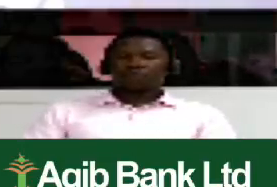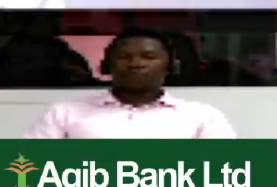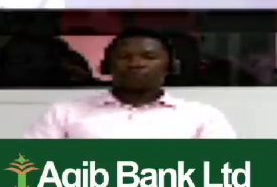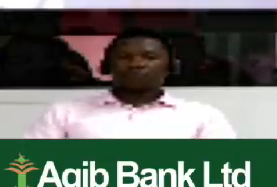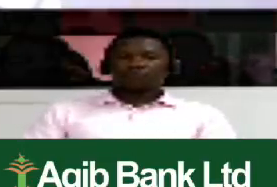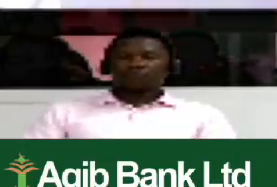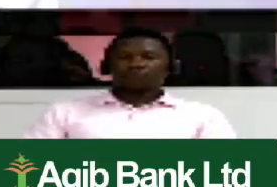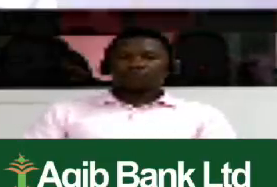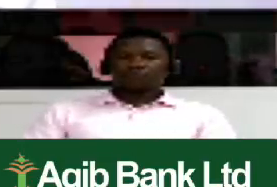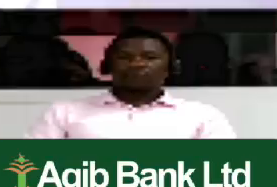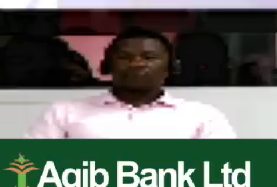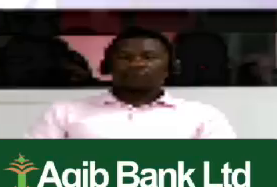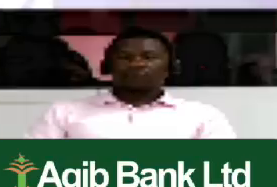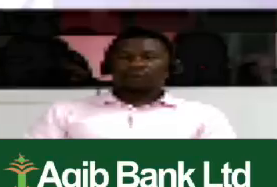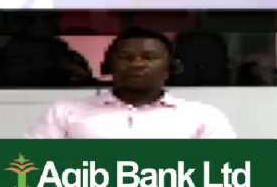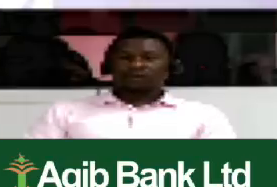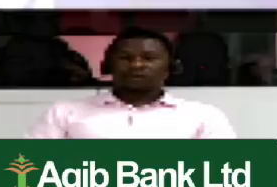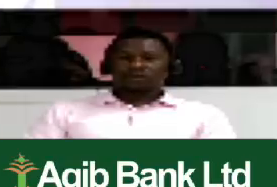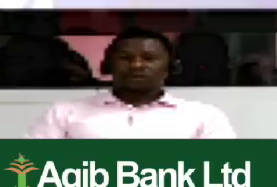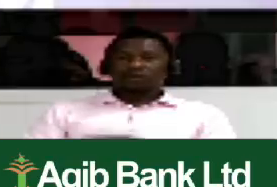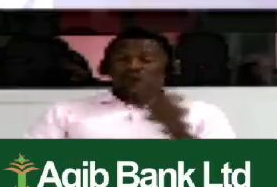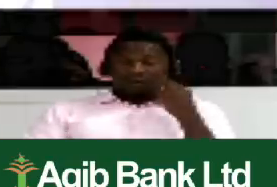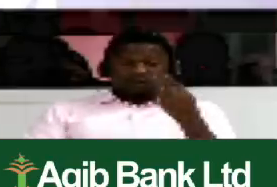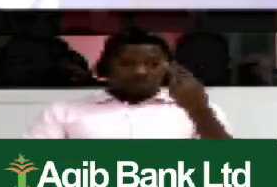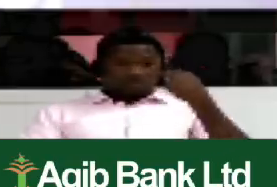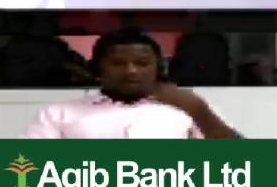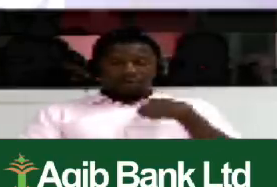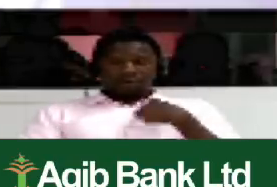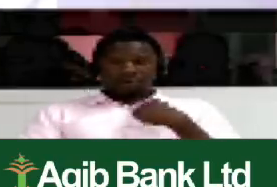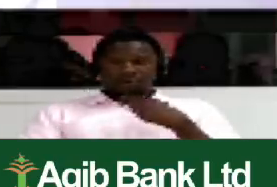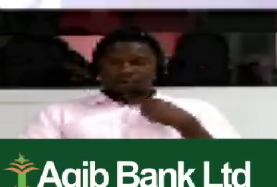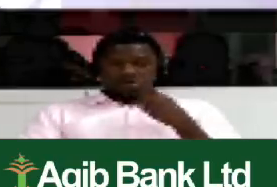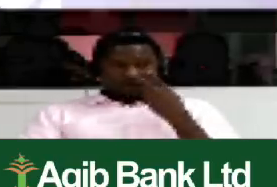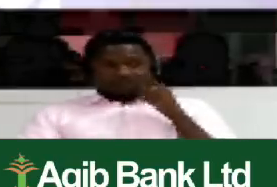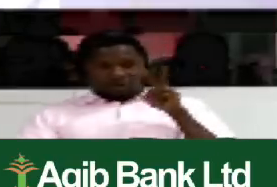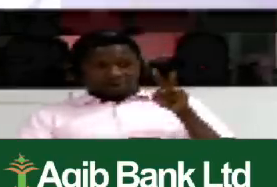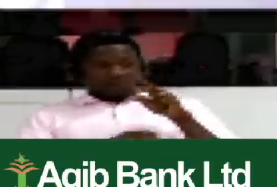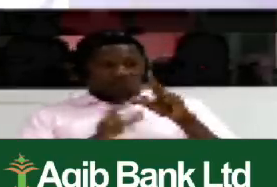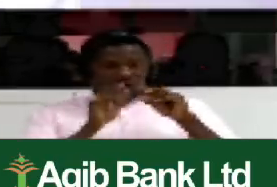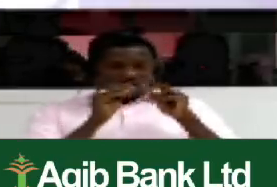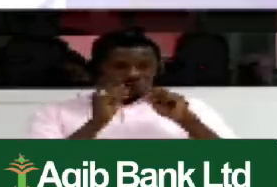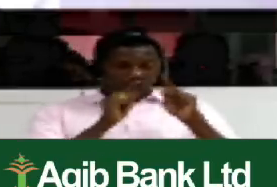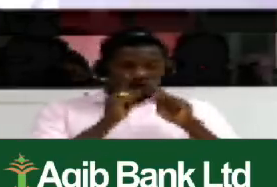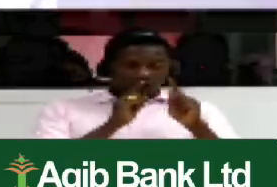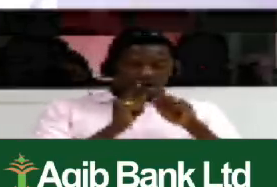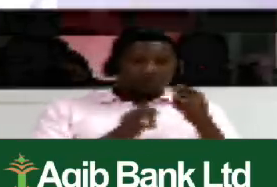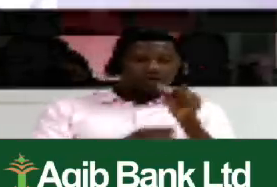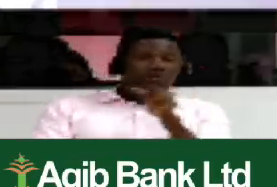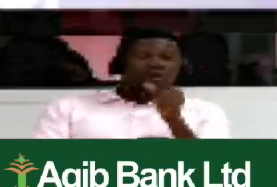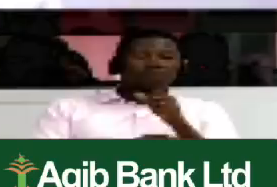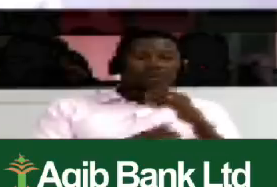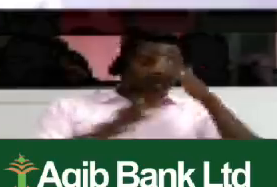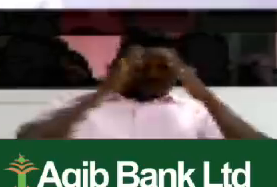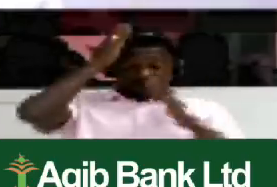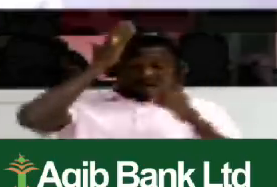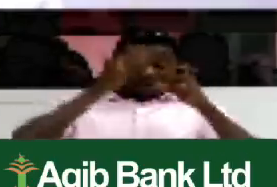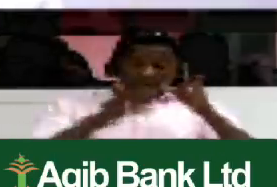I saw them talking to one another with the other soldiers he was standing